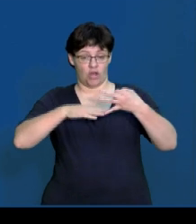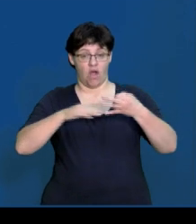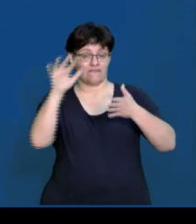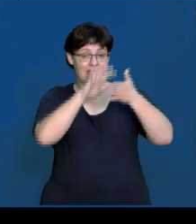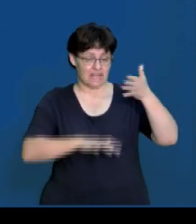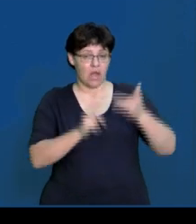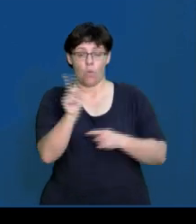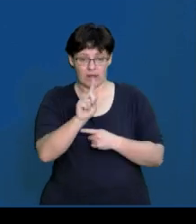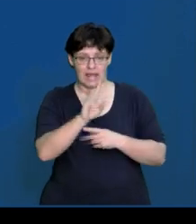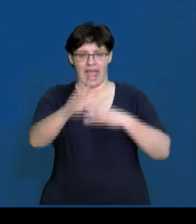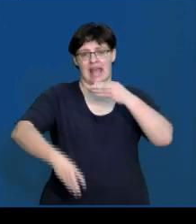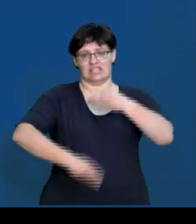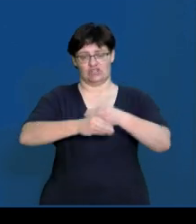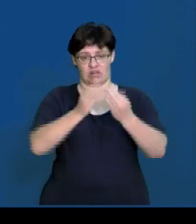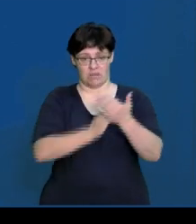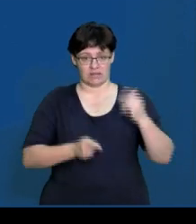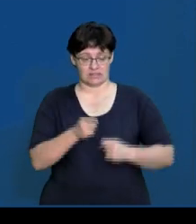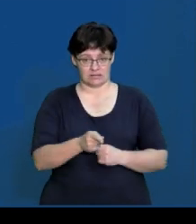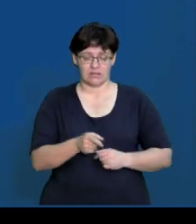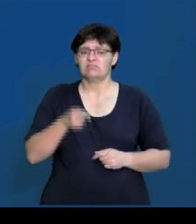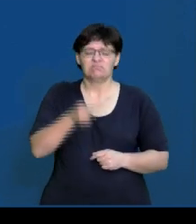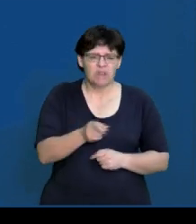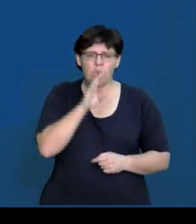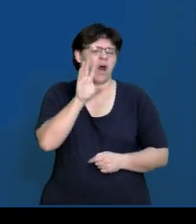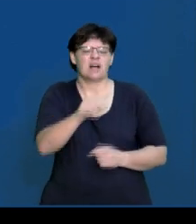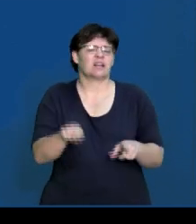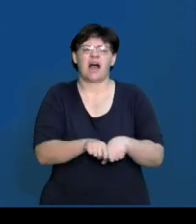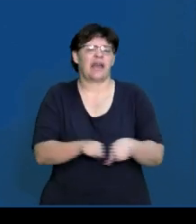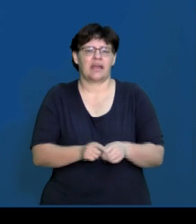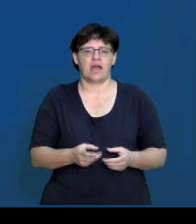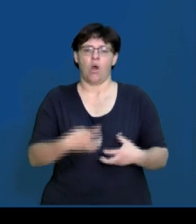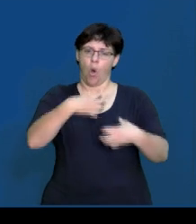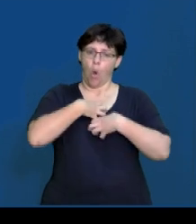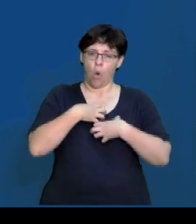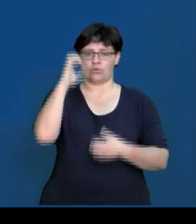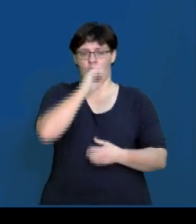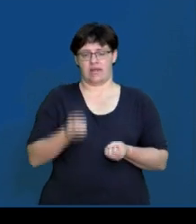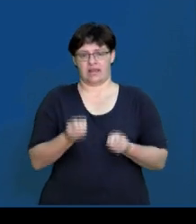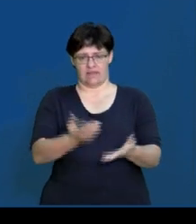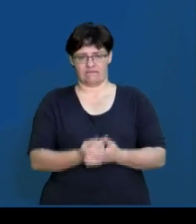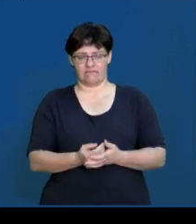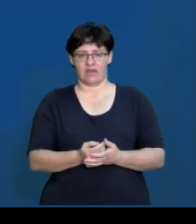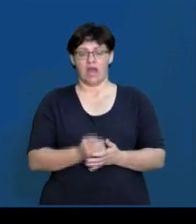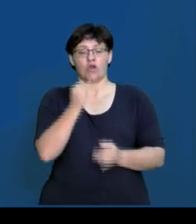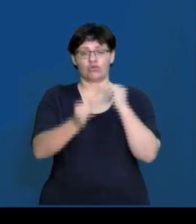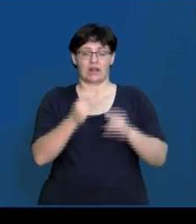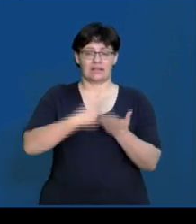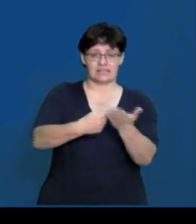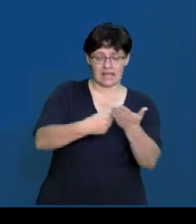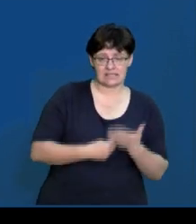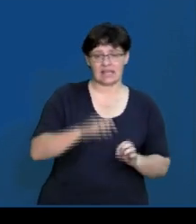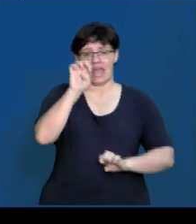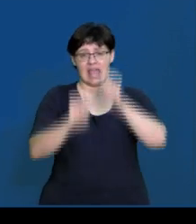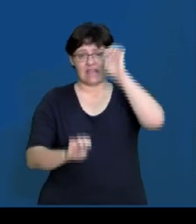third part of your essay is the additional part, where here you will be asked things like give own opinion, critically